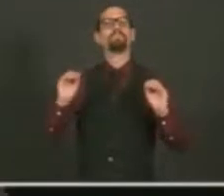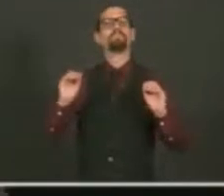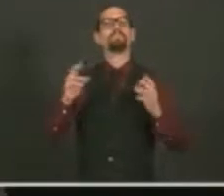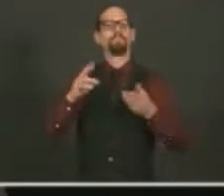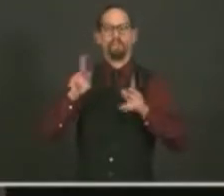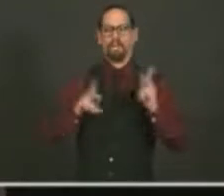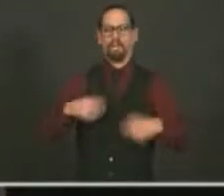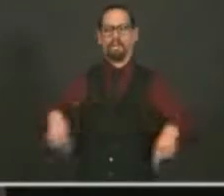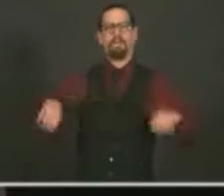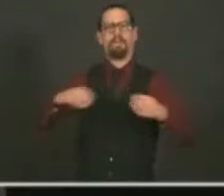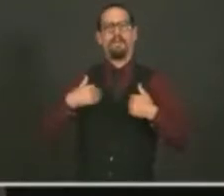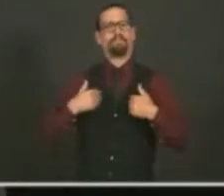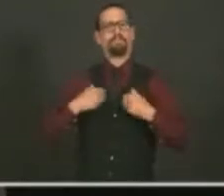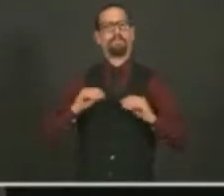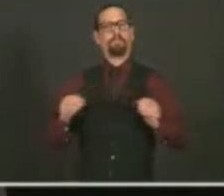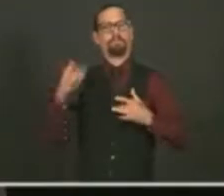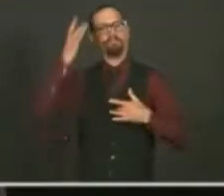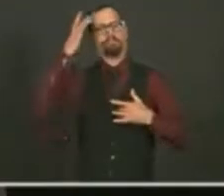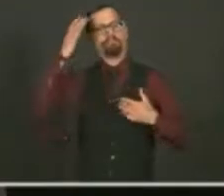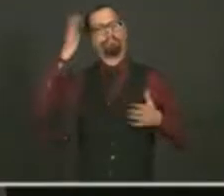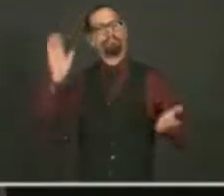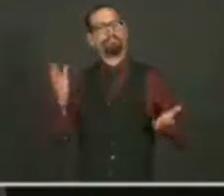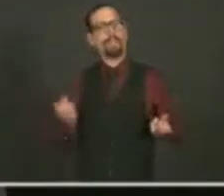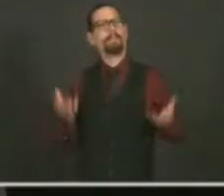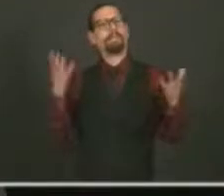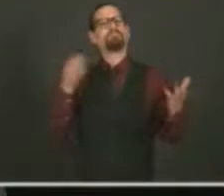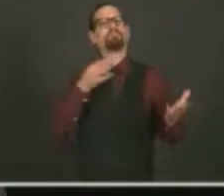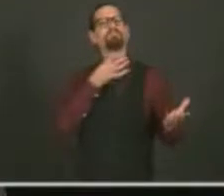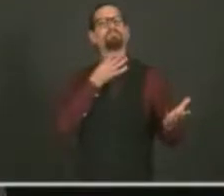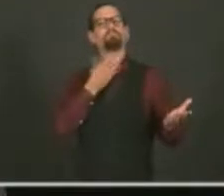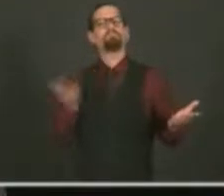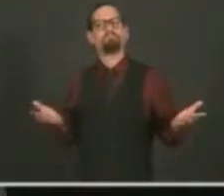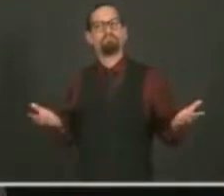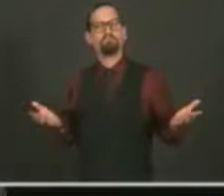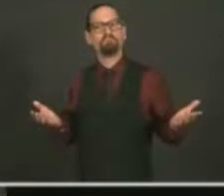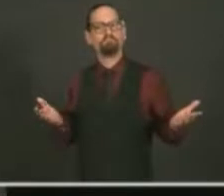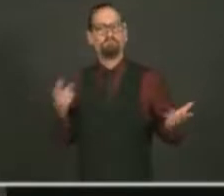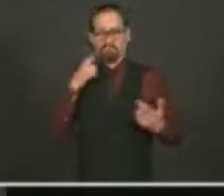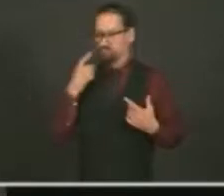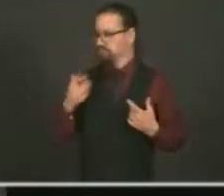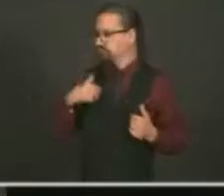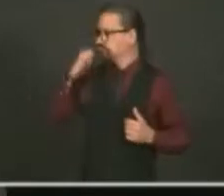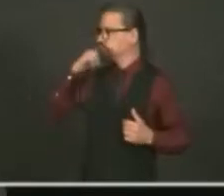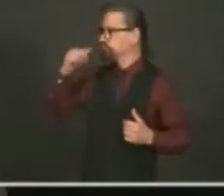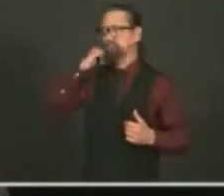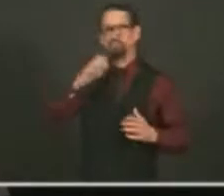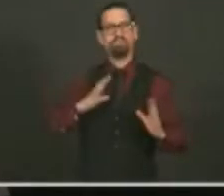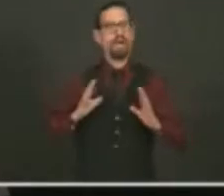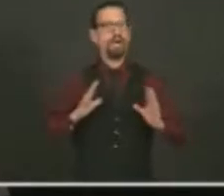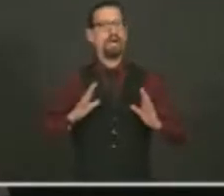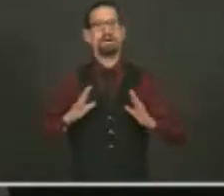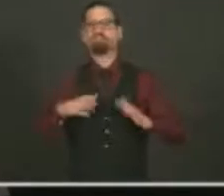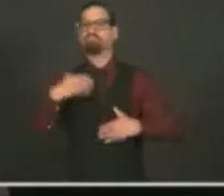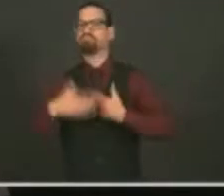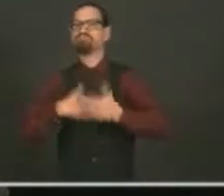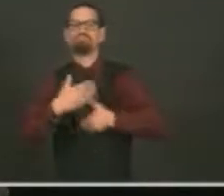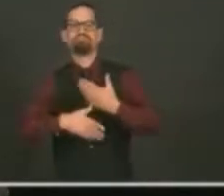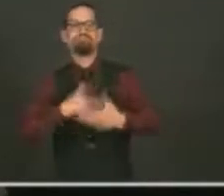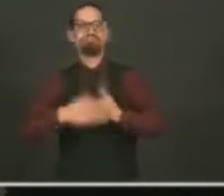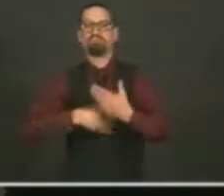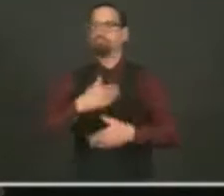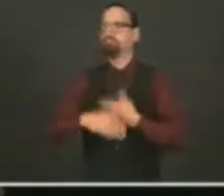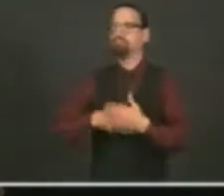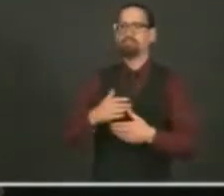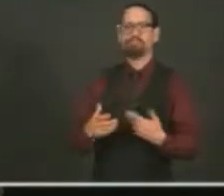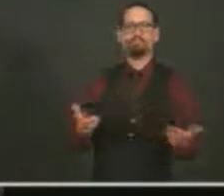or don't even have symptoms significant enough to make them think that they have an infection? And what can the state do to